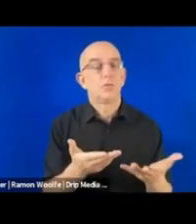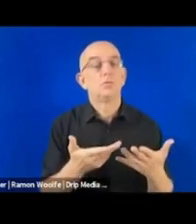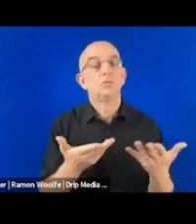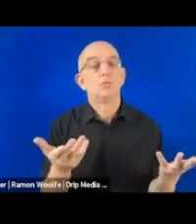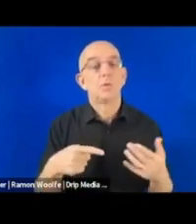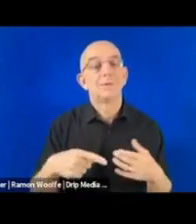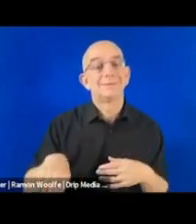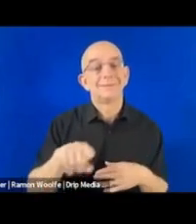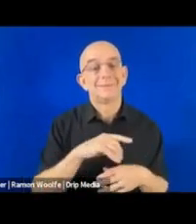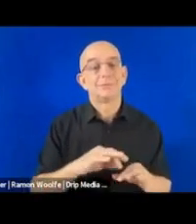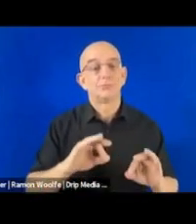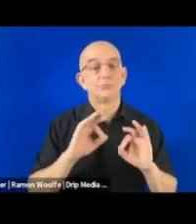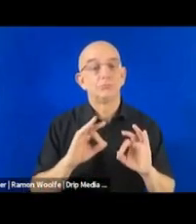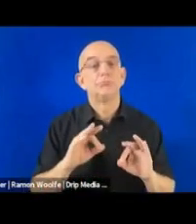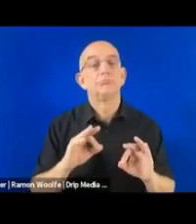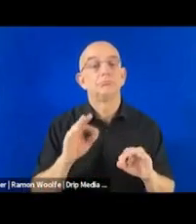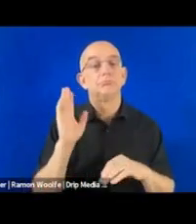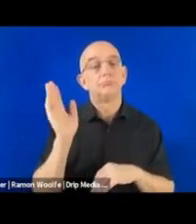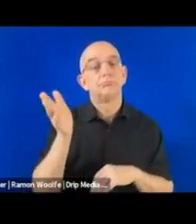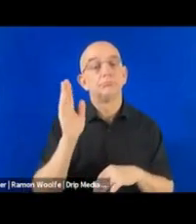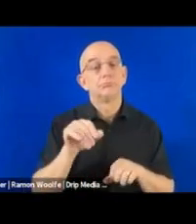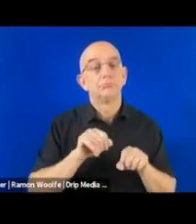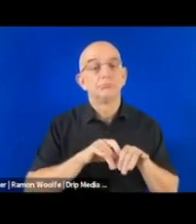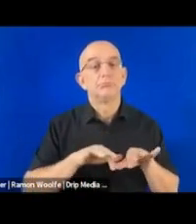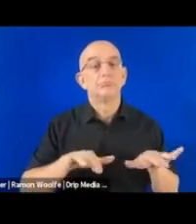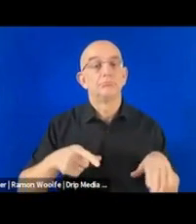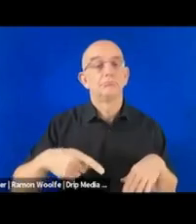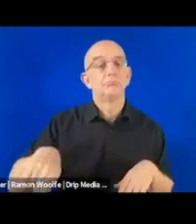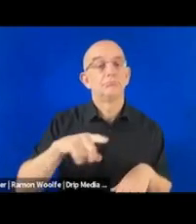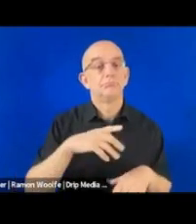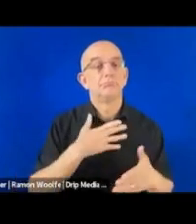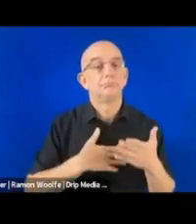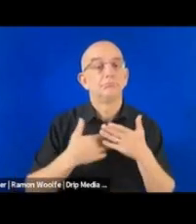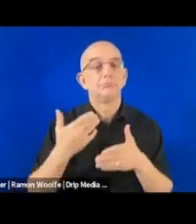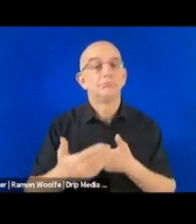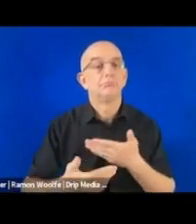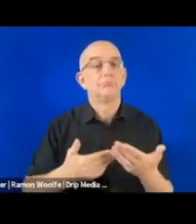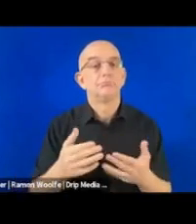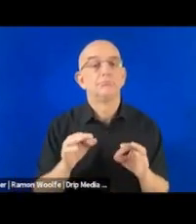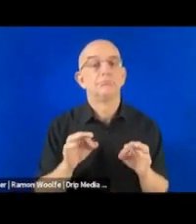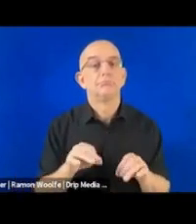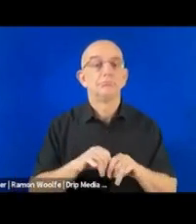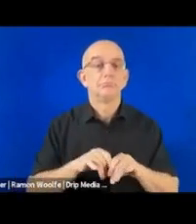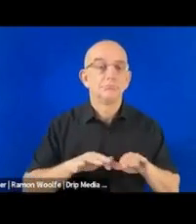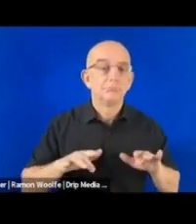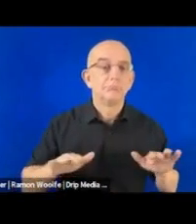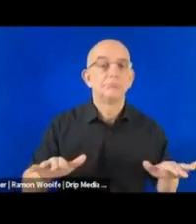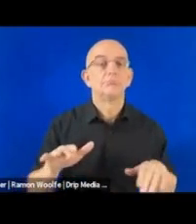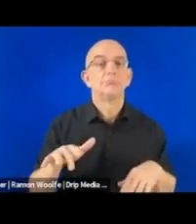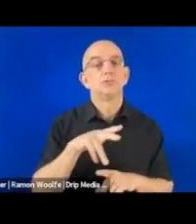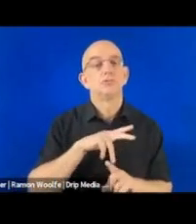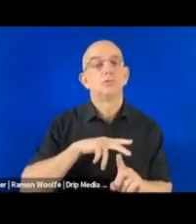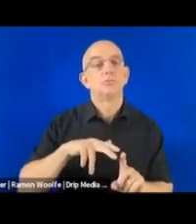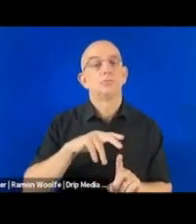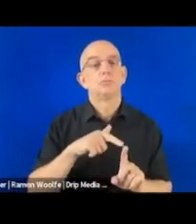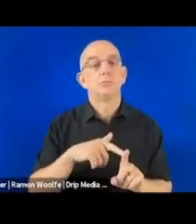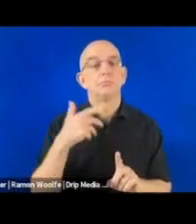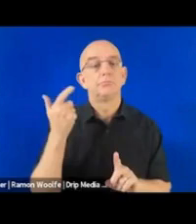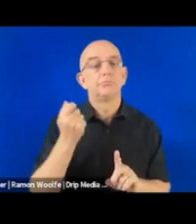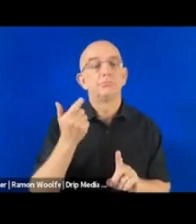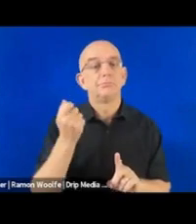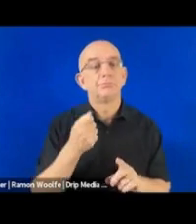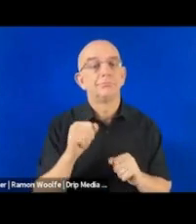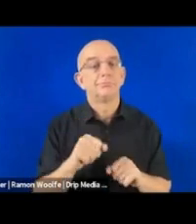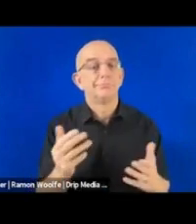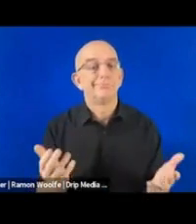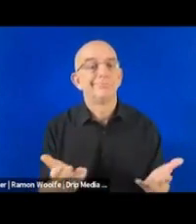protection services, there was a need to be able to train more besides this front line. So we're saying